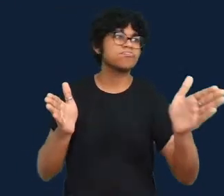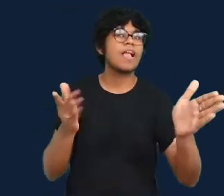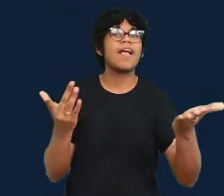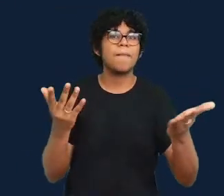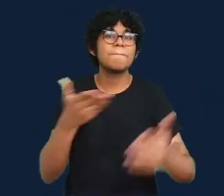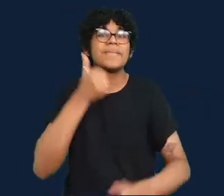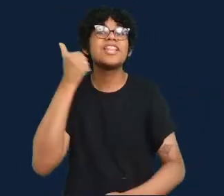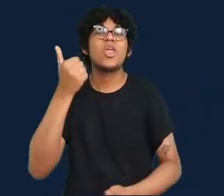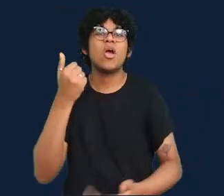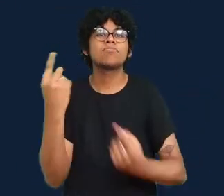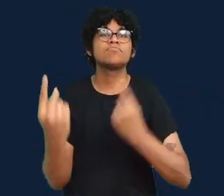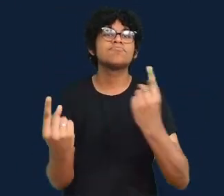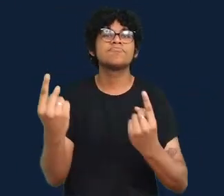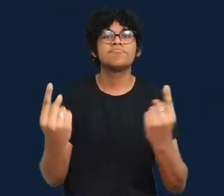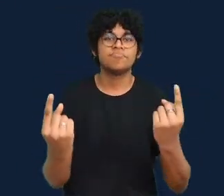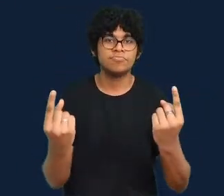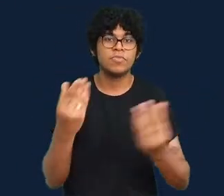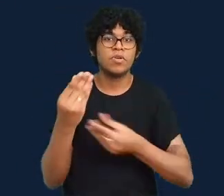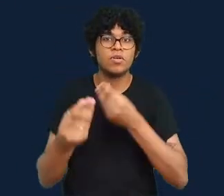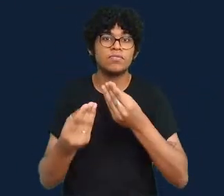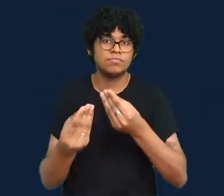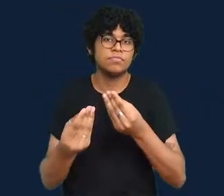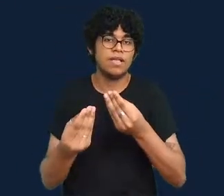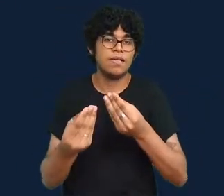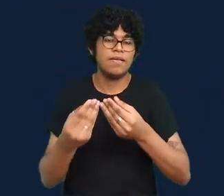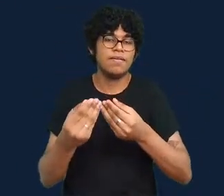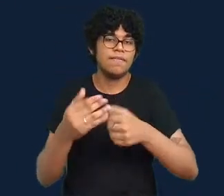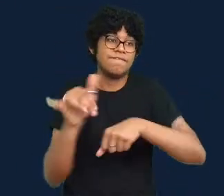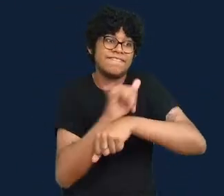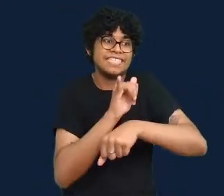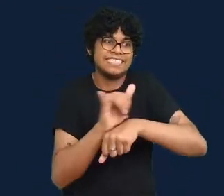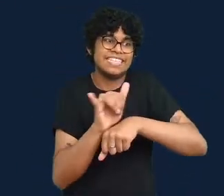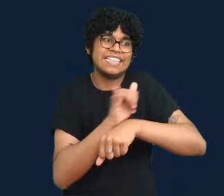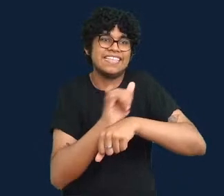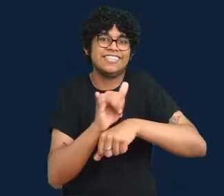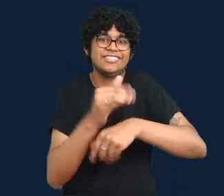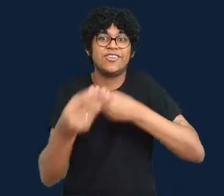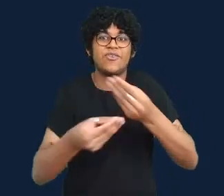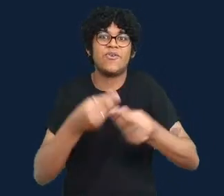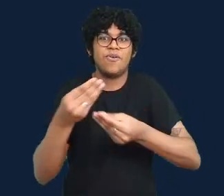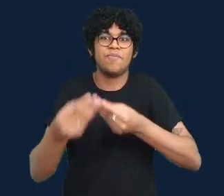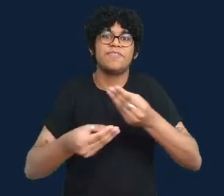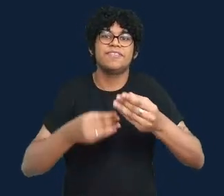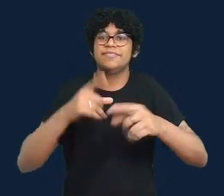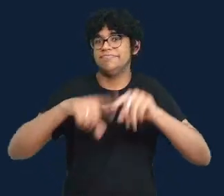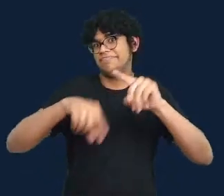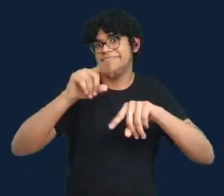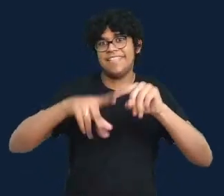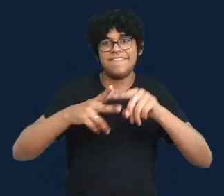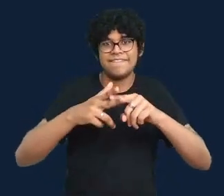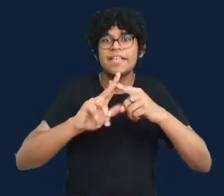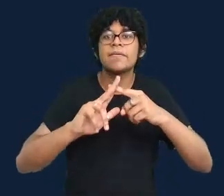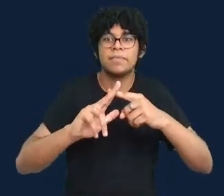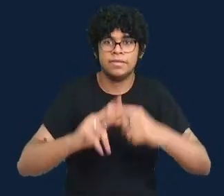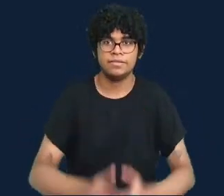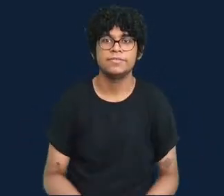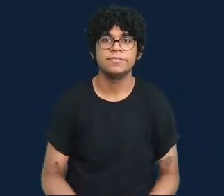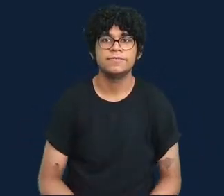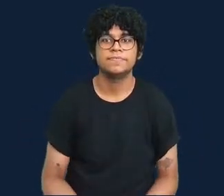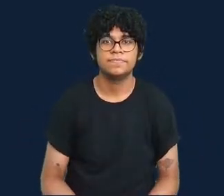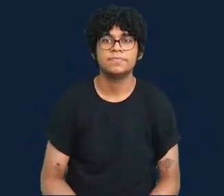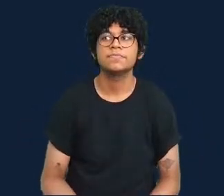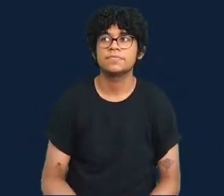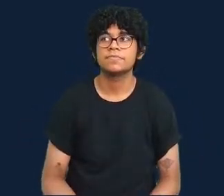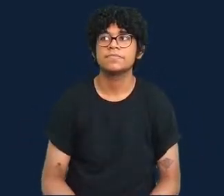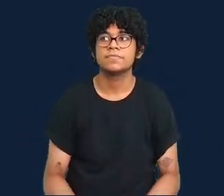think this is the best thing about learning how to code, because actually when I get